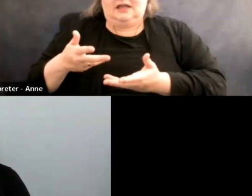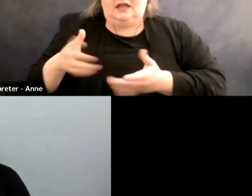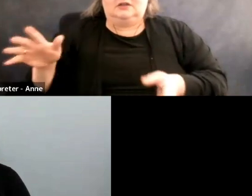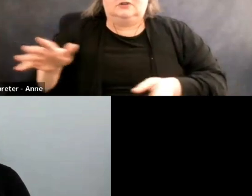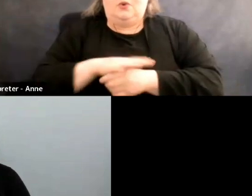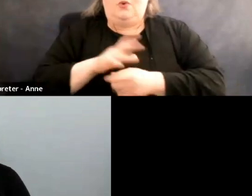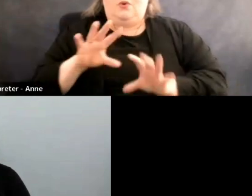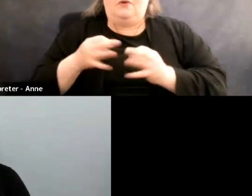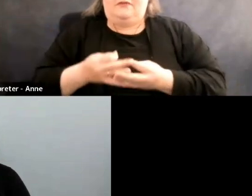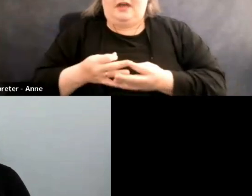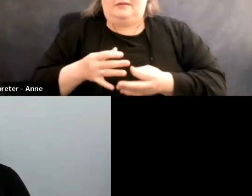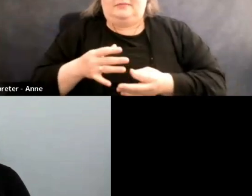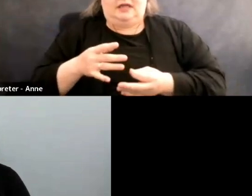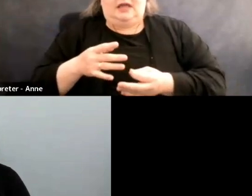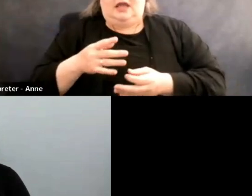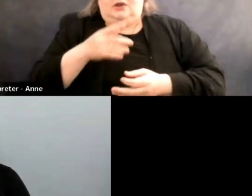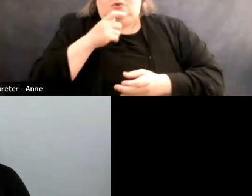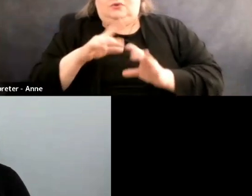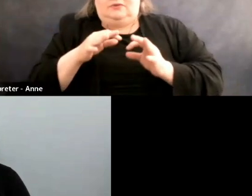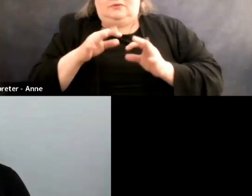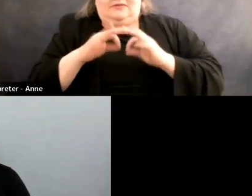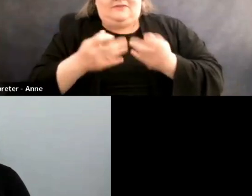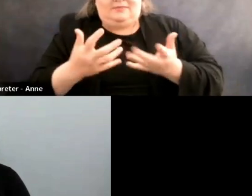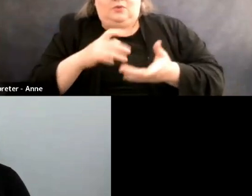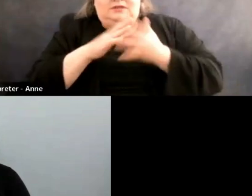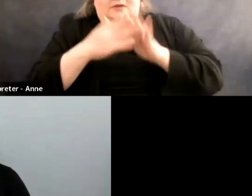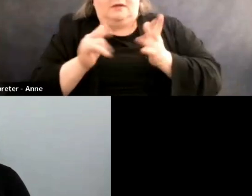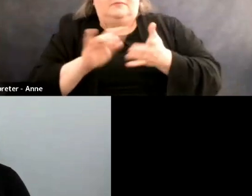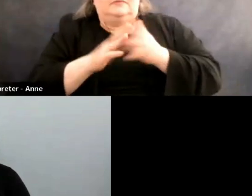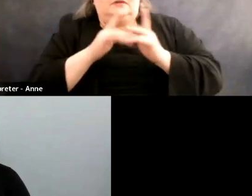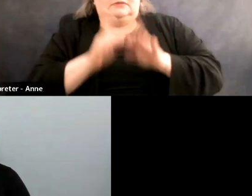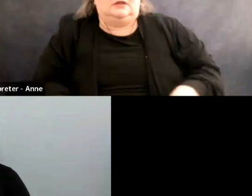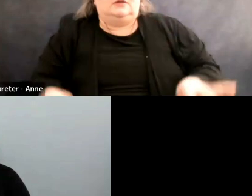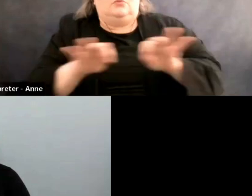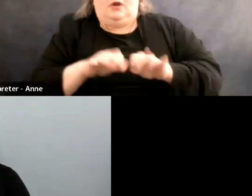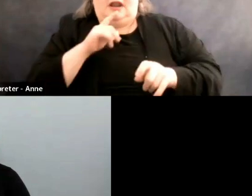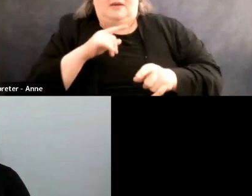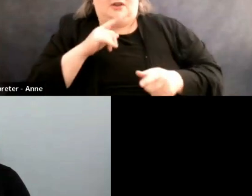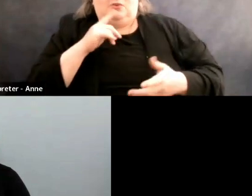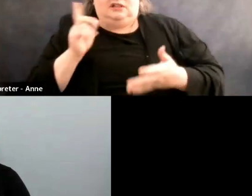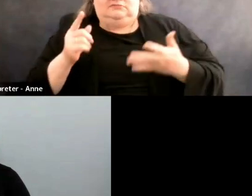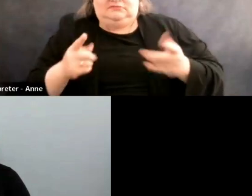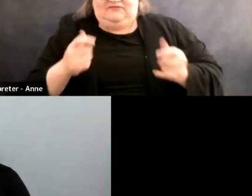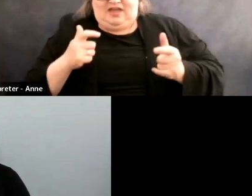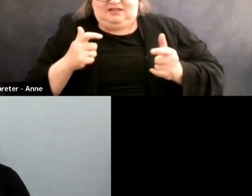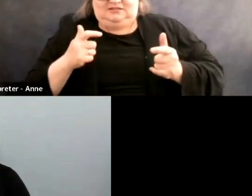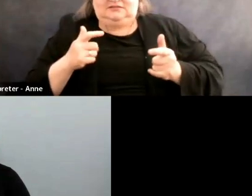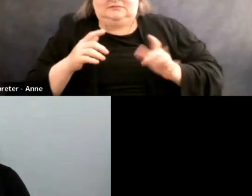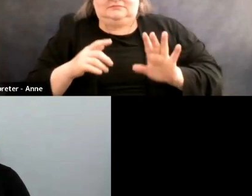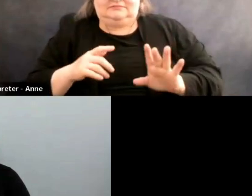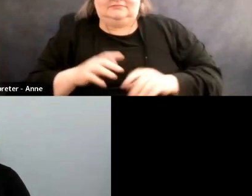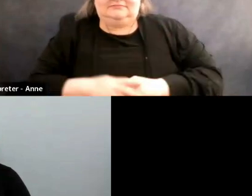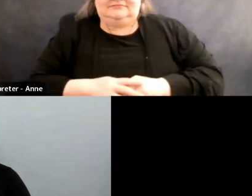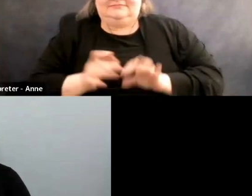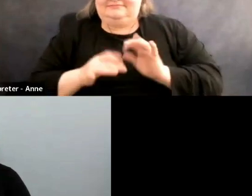the family wants to be is so important. Again, I'm going to kind of move through this really fast.